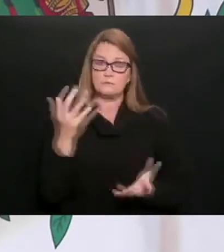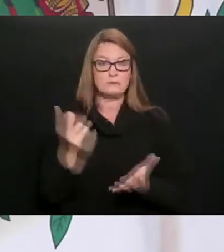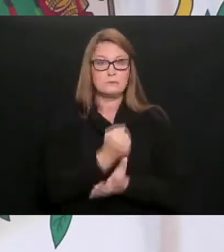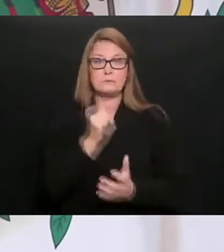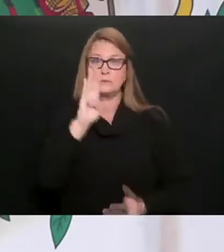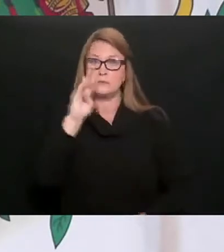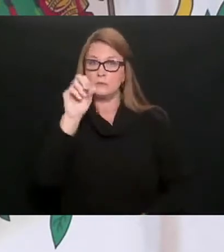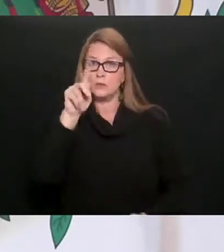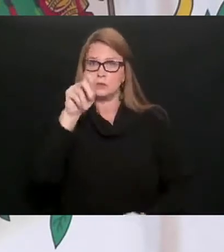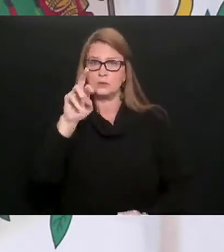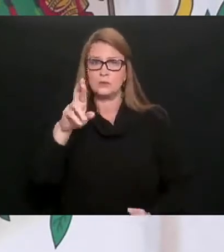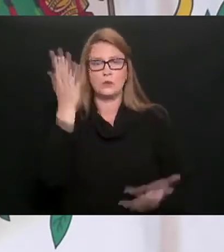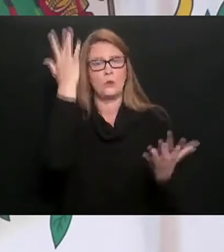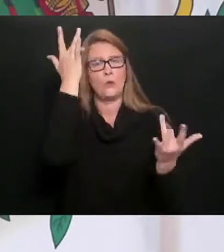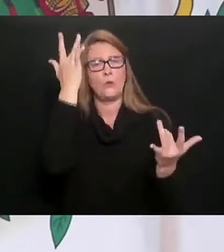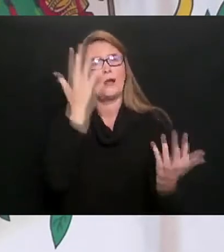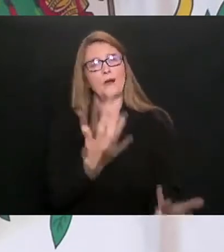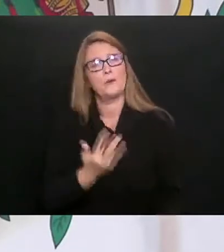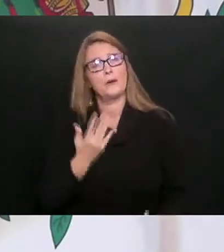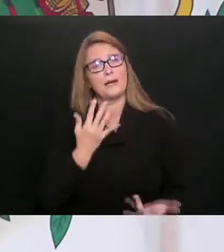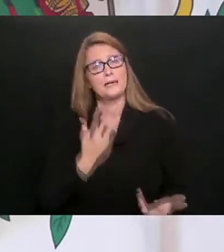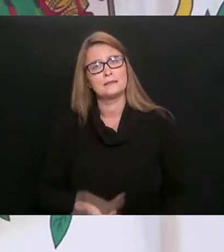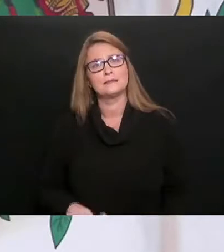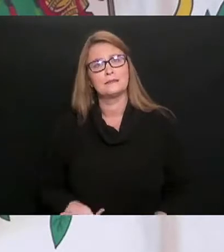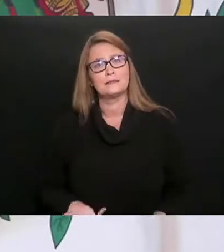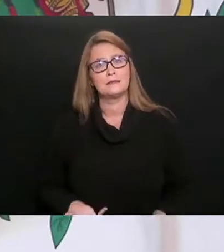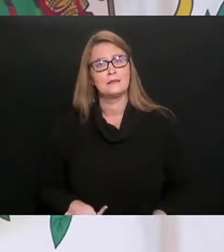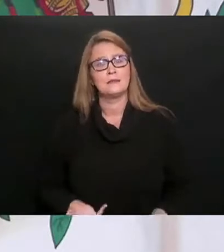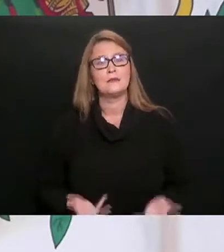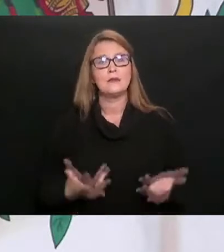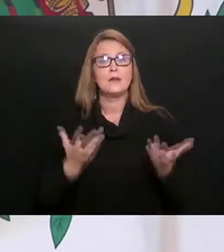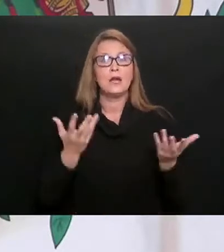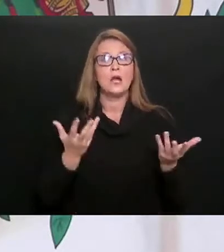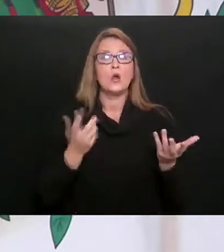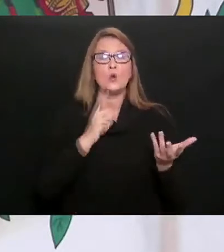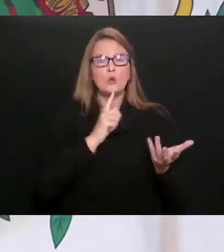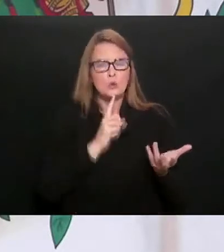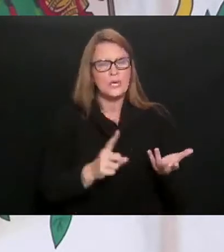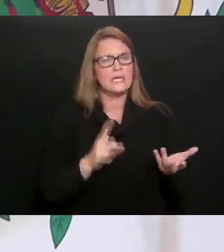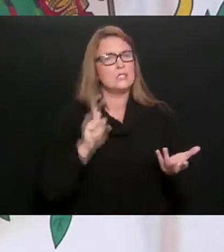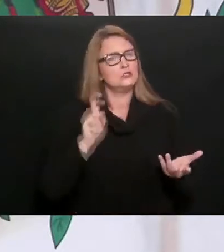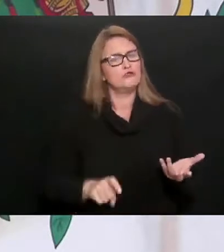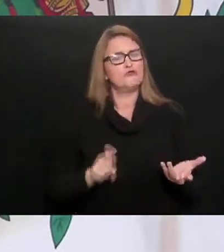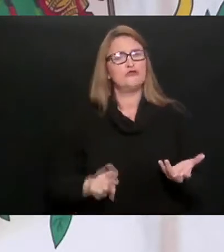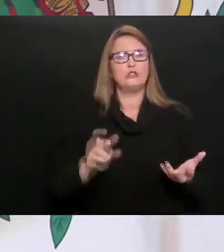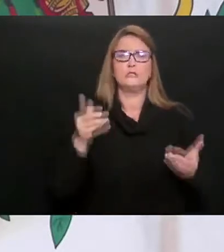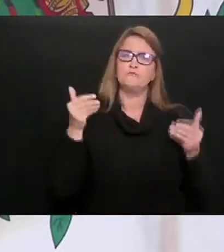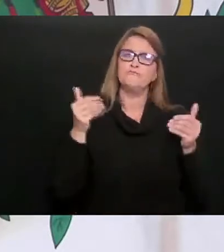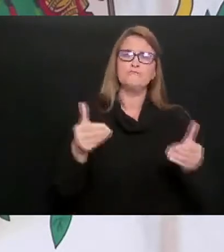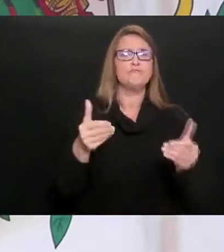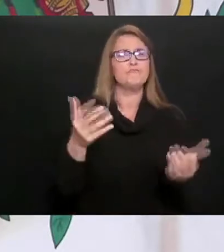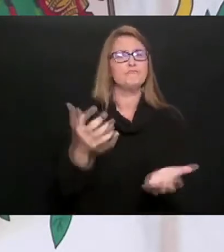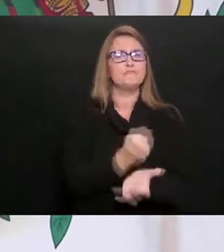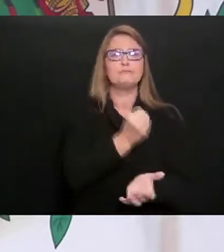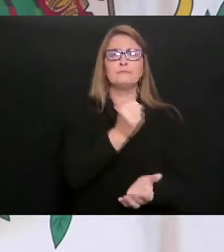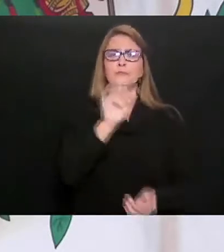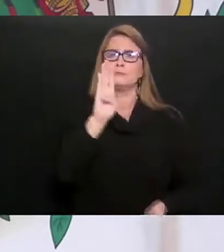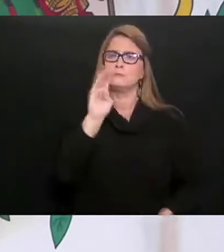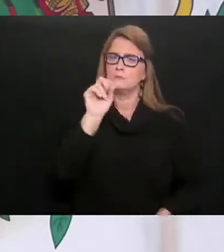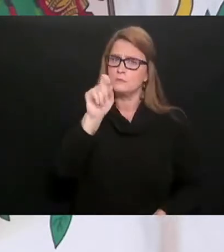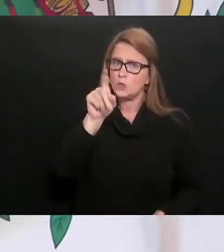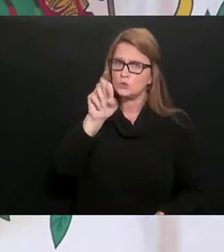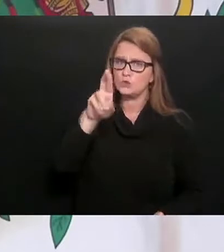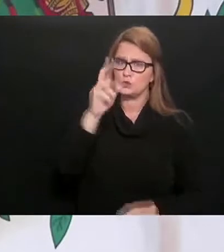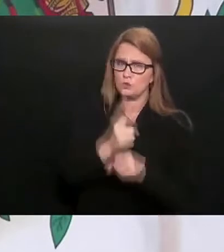you waiting for? Absolutely, without any question, you need to get this booster shot